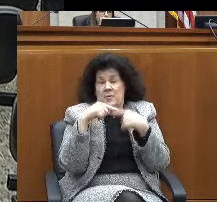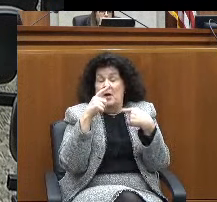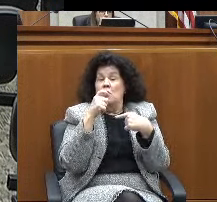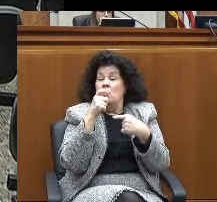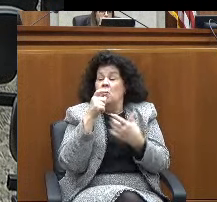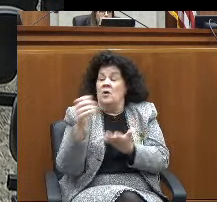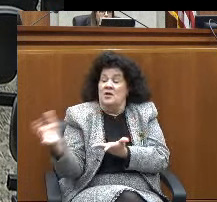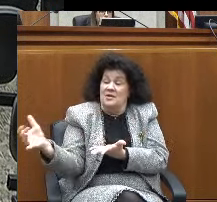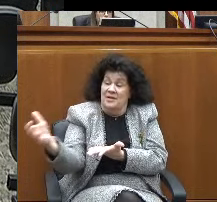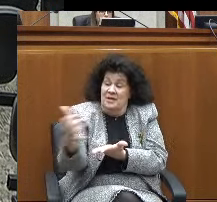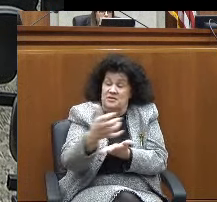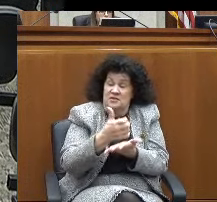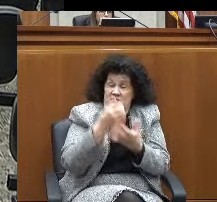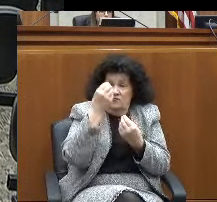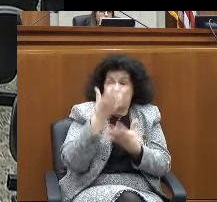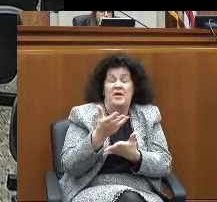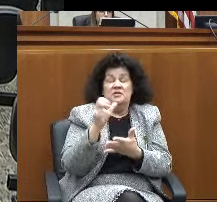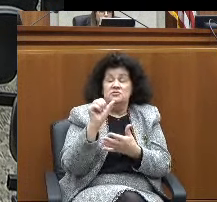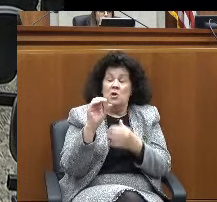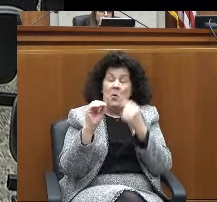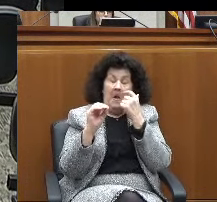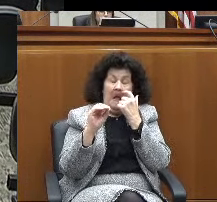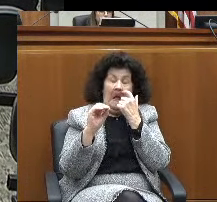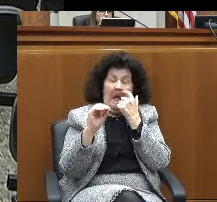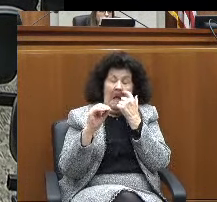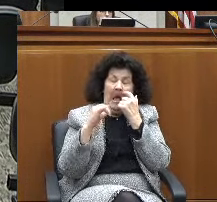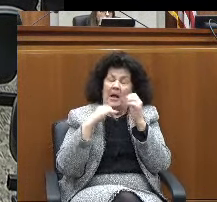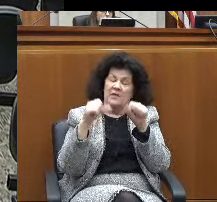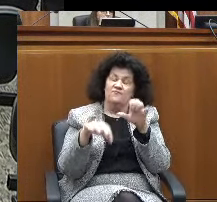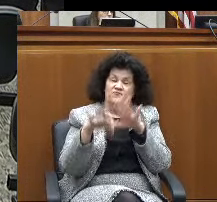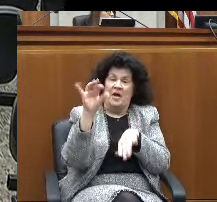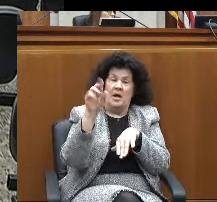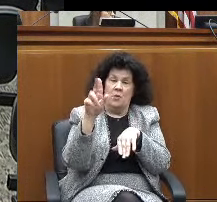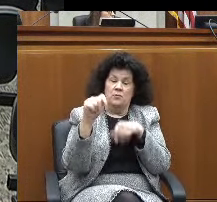should consider, is including them in this survey.